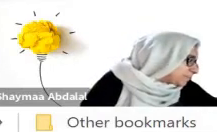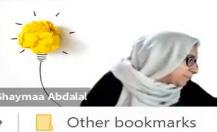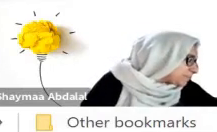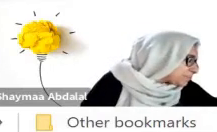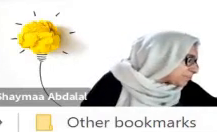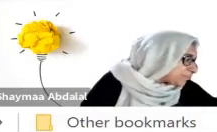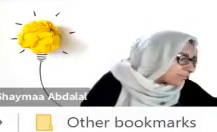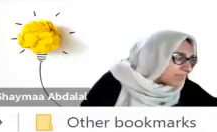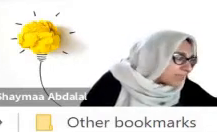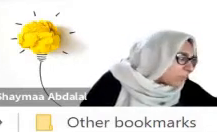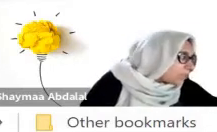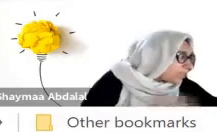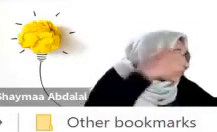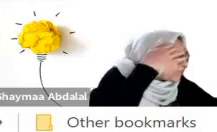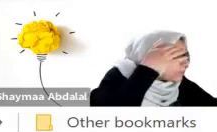So